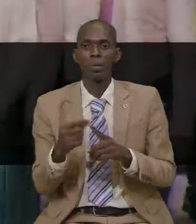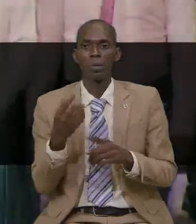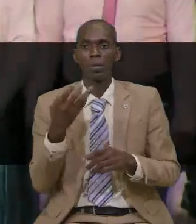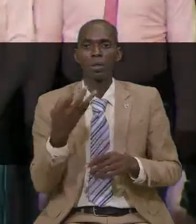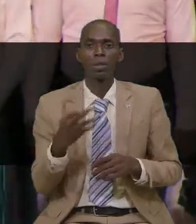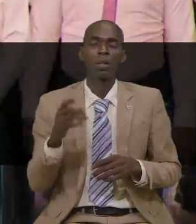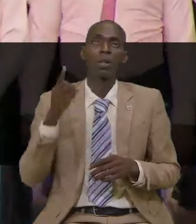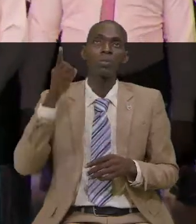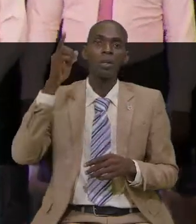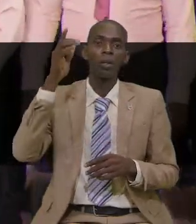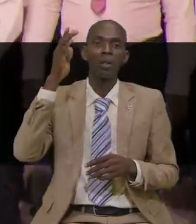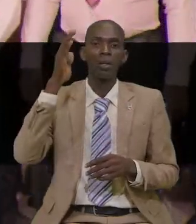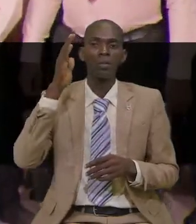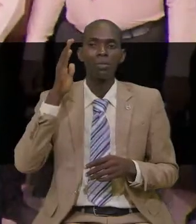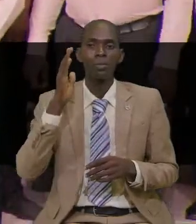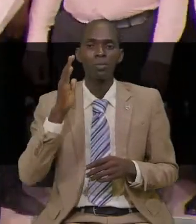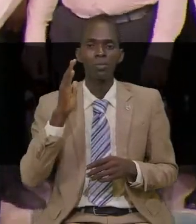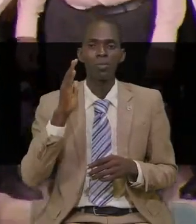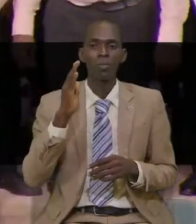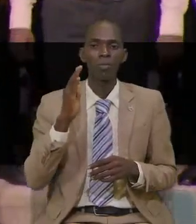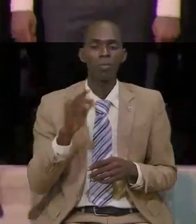obey.